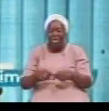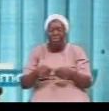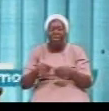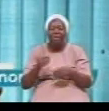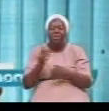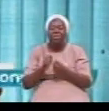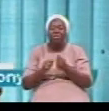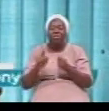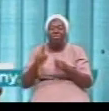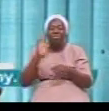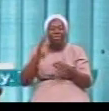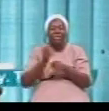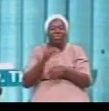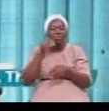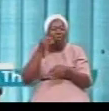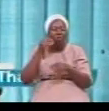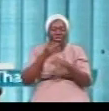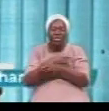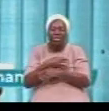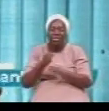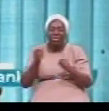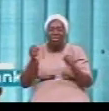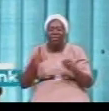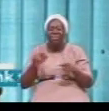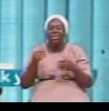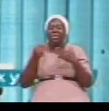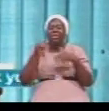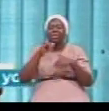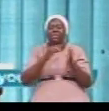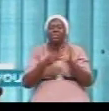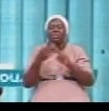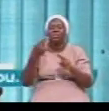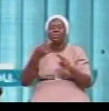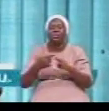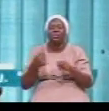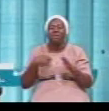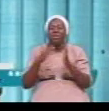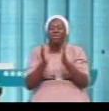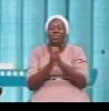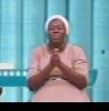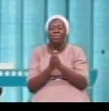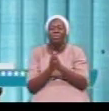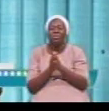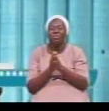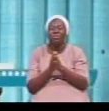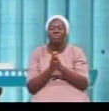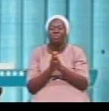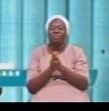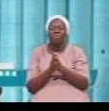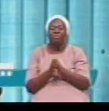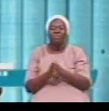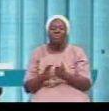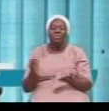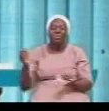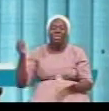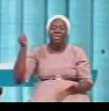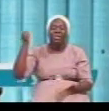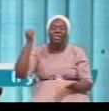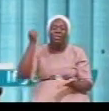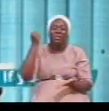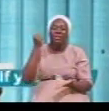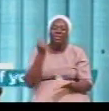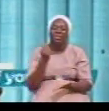tonight. In Jesus' mighty name, we pray. The loudest